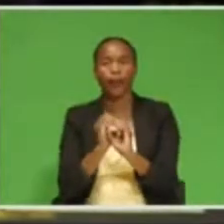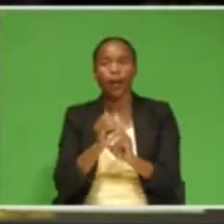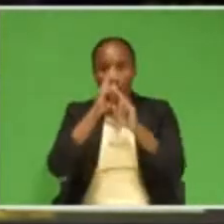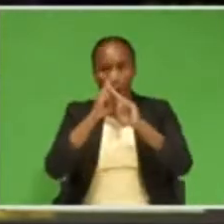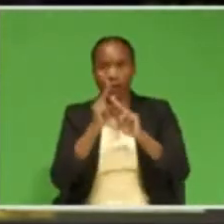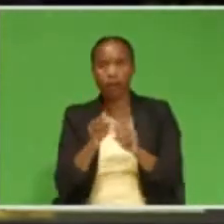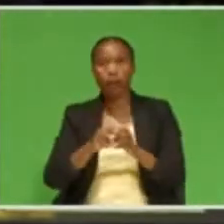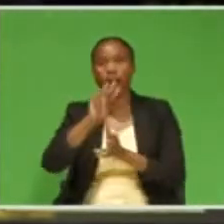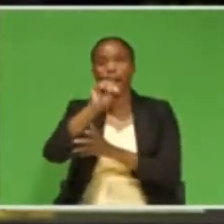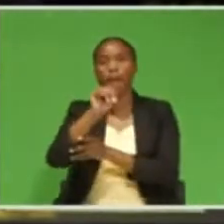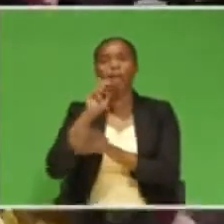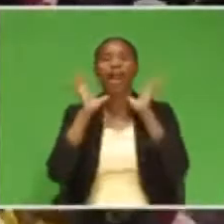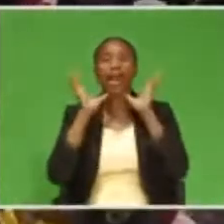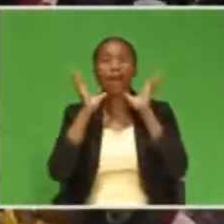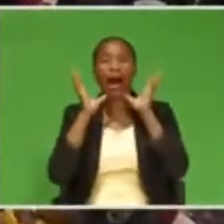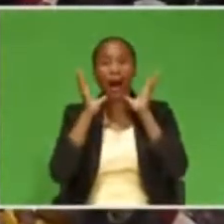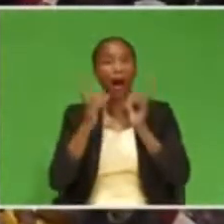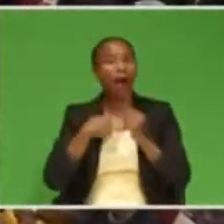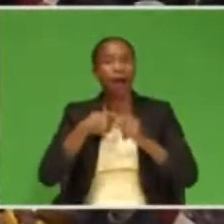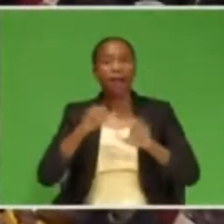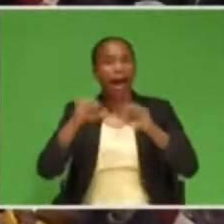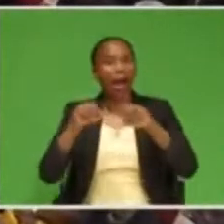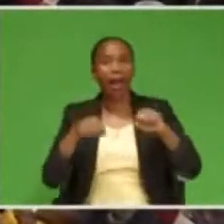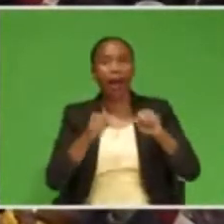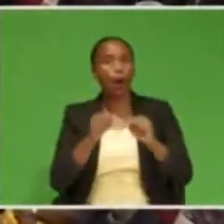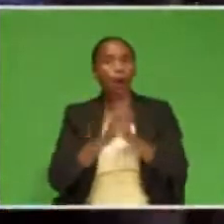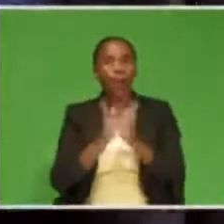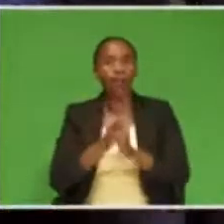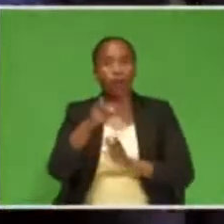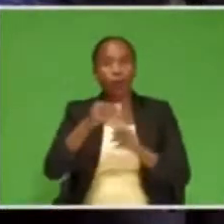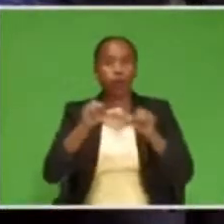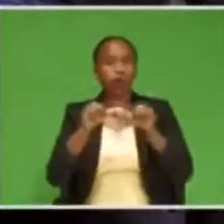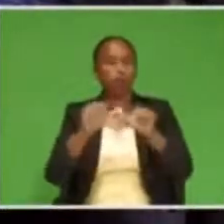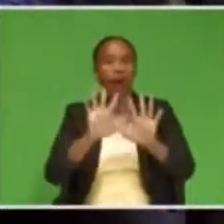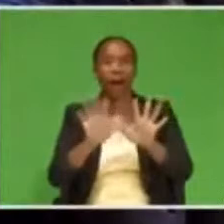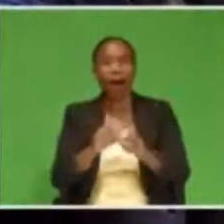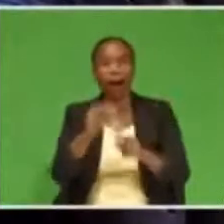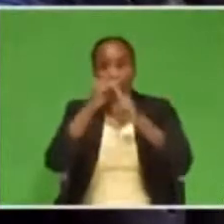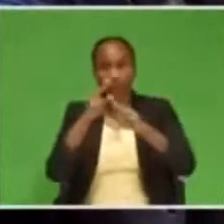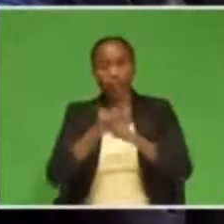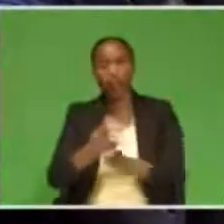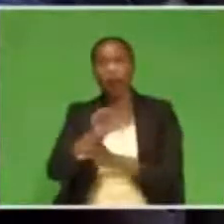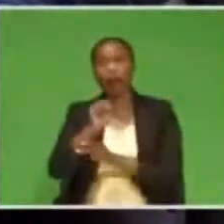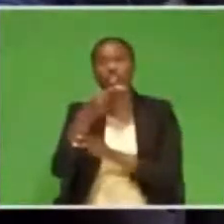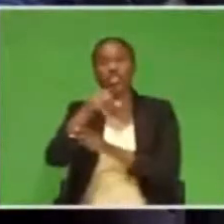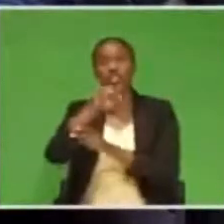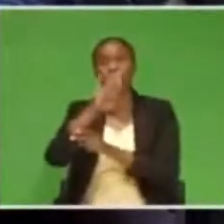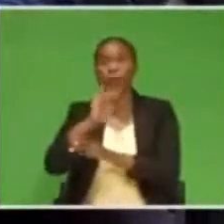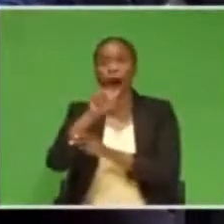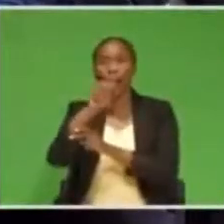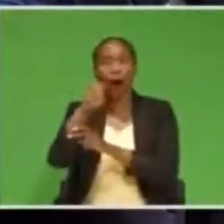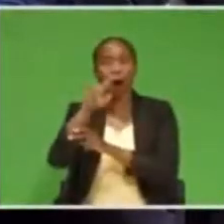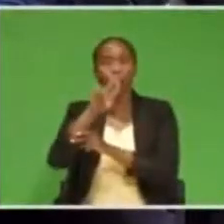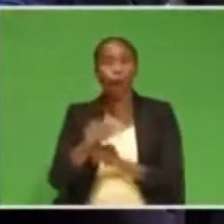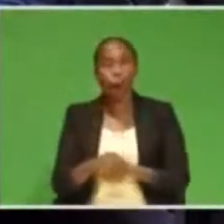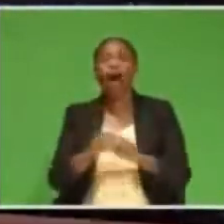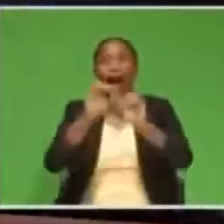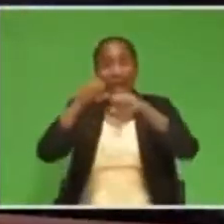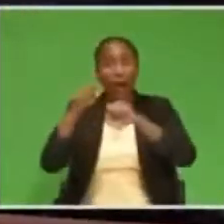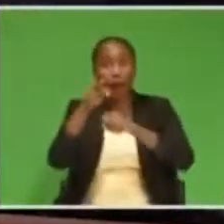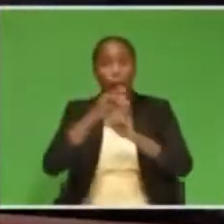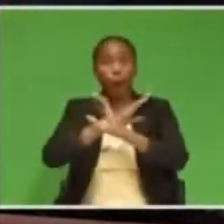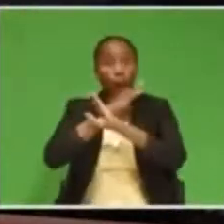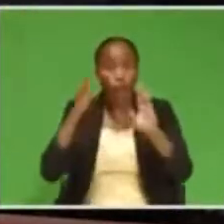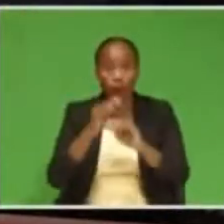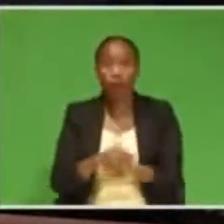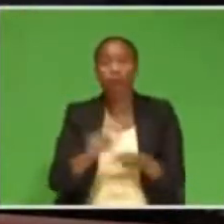Honorable Malema, I'm not allowing you. Honorable Shivambu, I am not allowing you. Honorable Mawutwe,